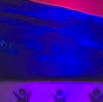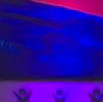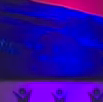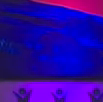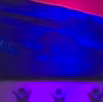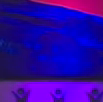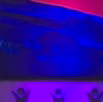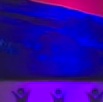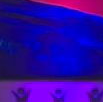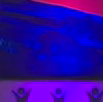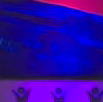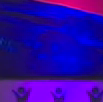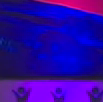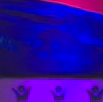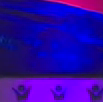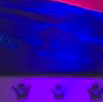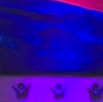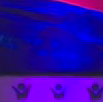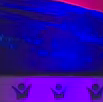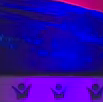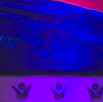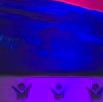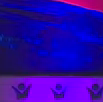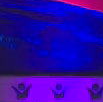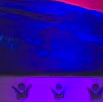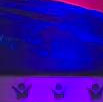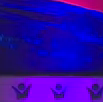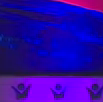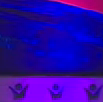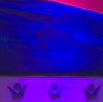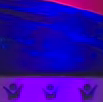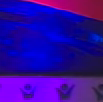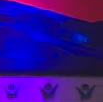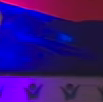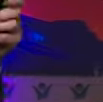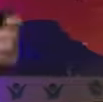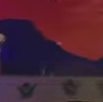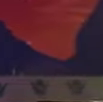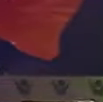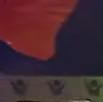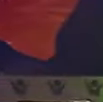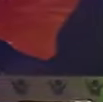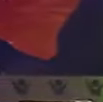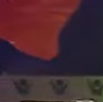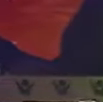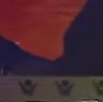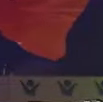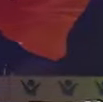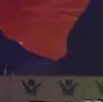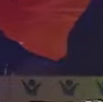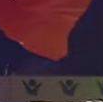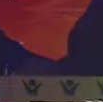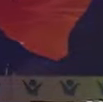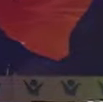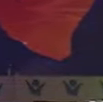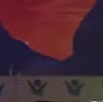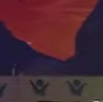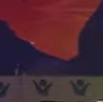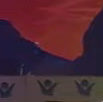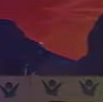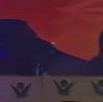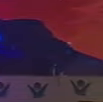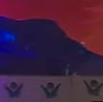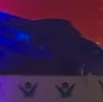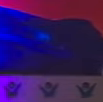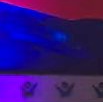together so much that you'll be confused. Down through the centuries, God has had men